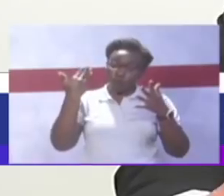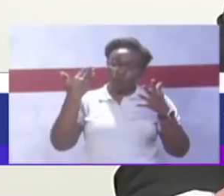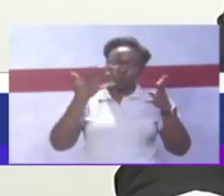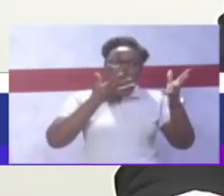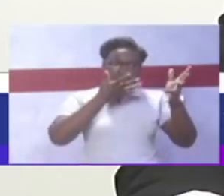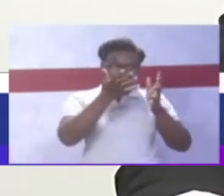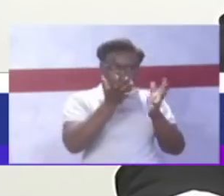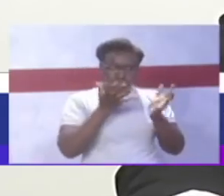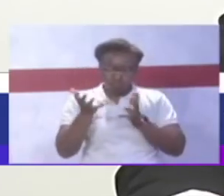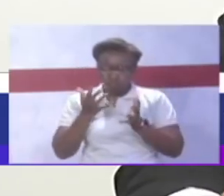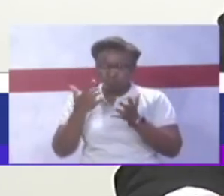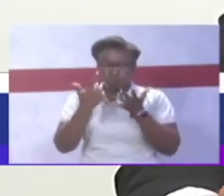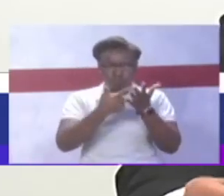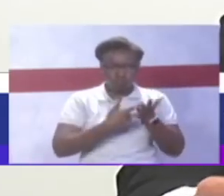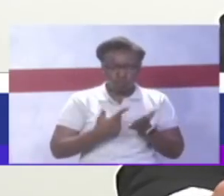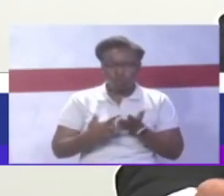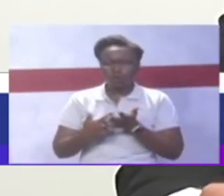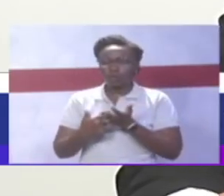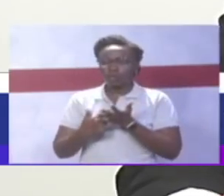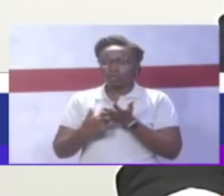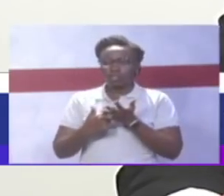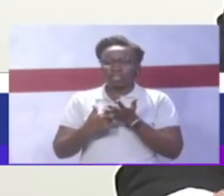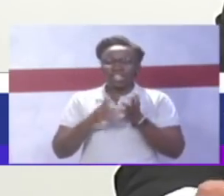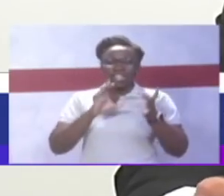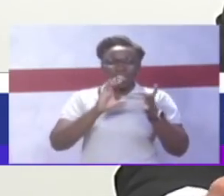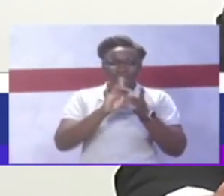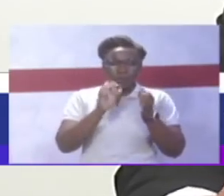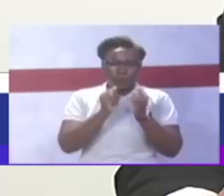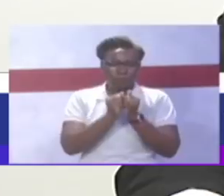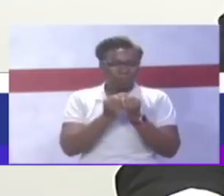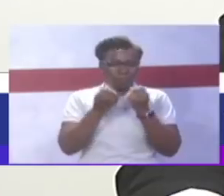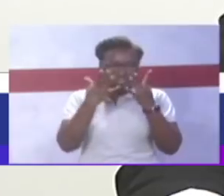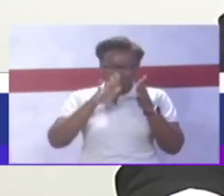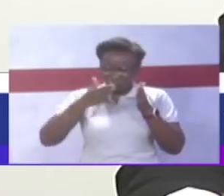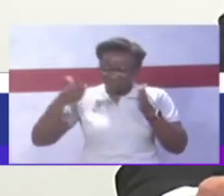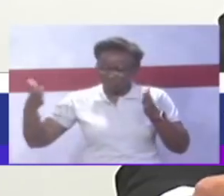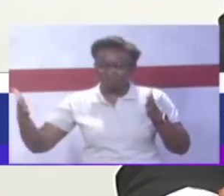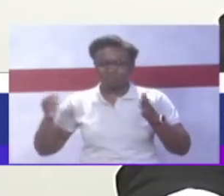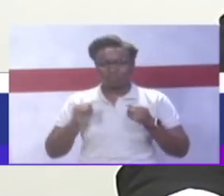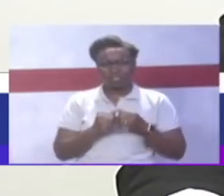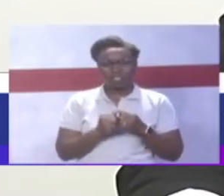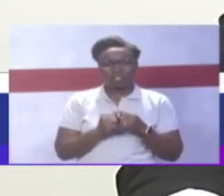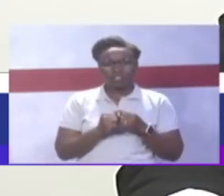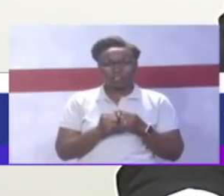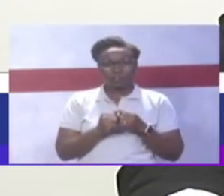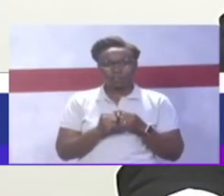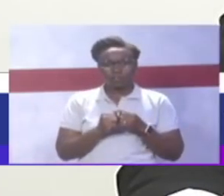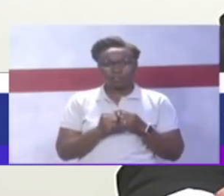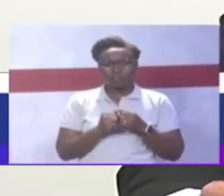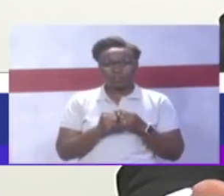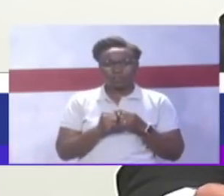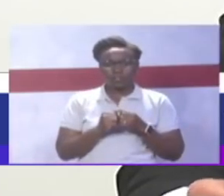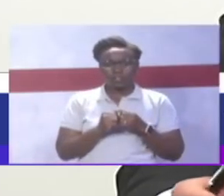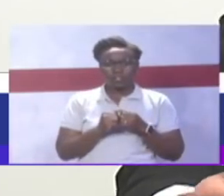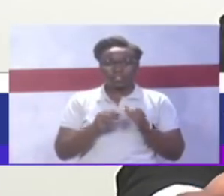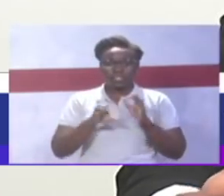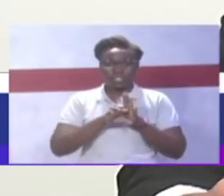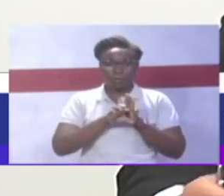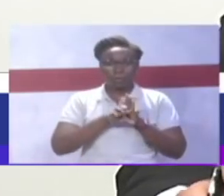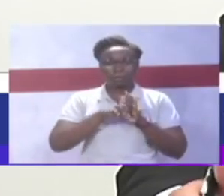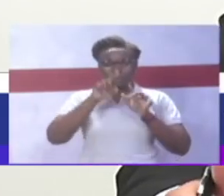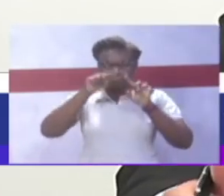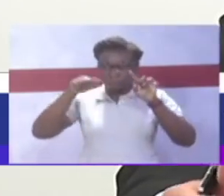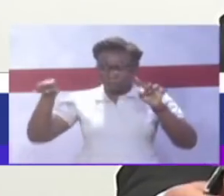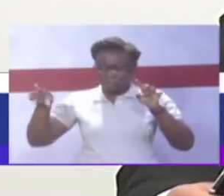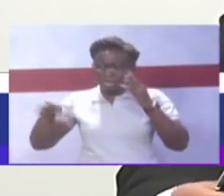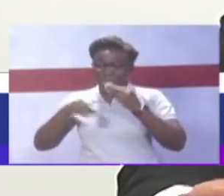those discussions are related to multiple factors, the epidemiological factors as well as the vaccine status of the population as 2 of the